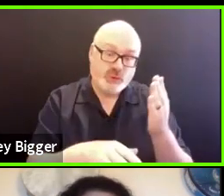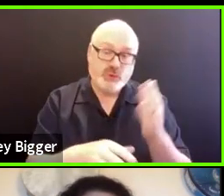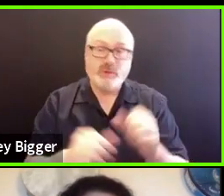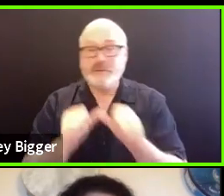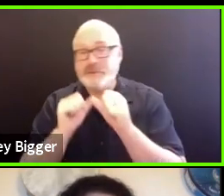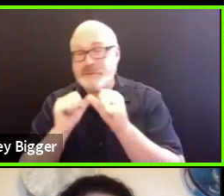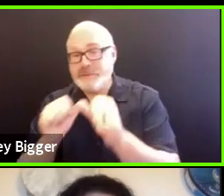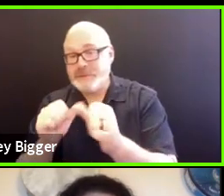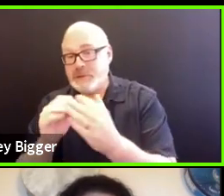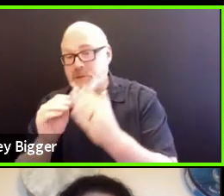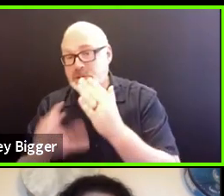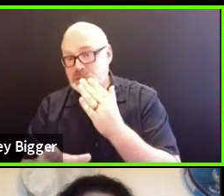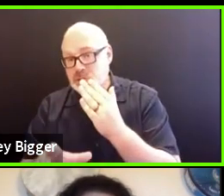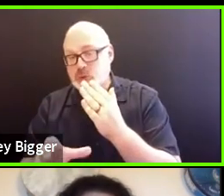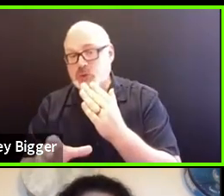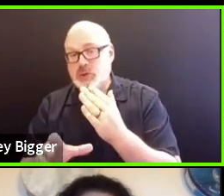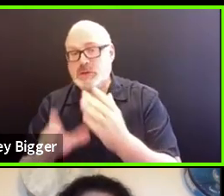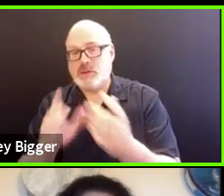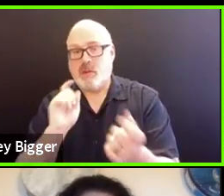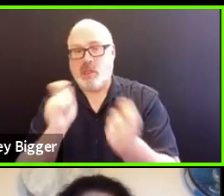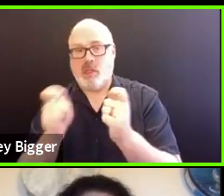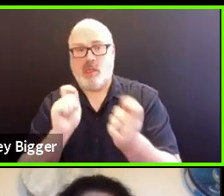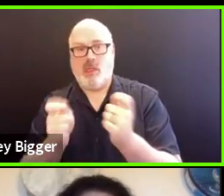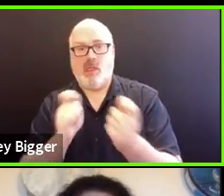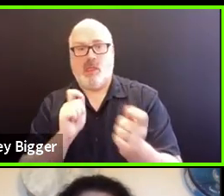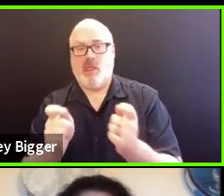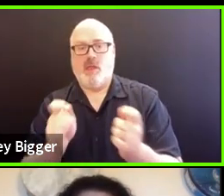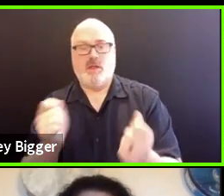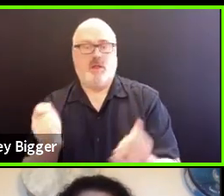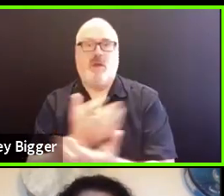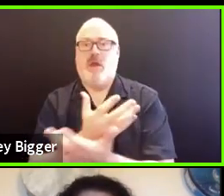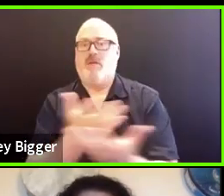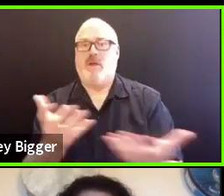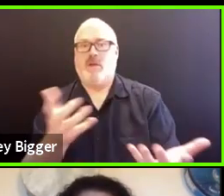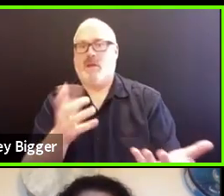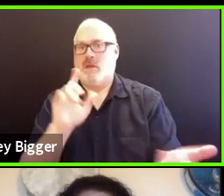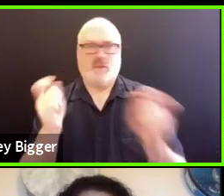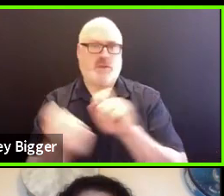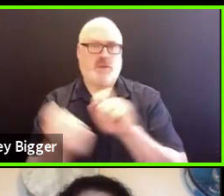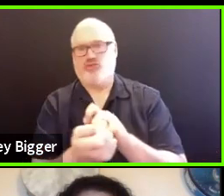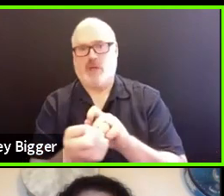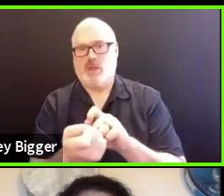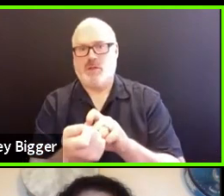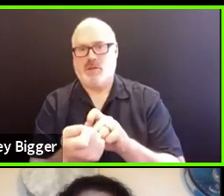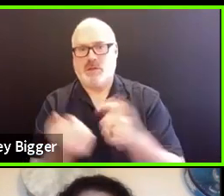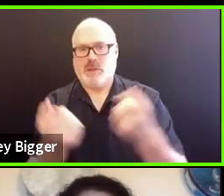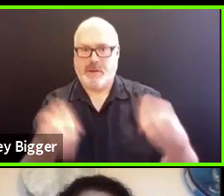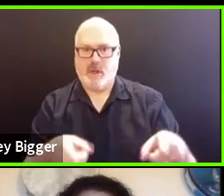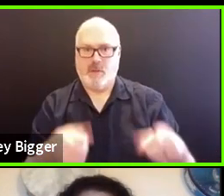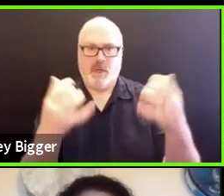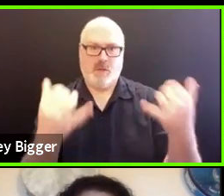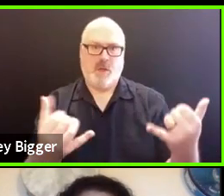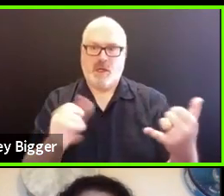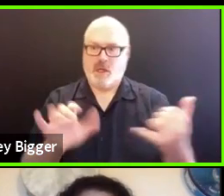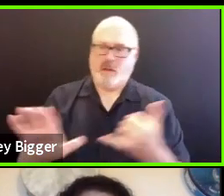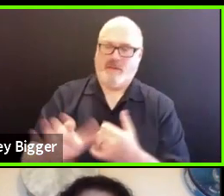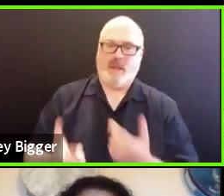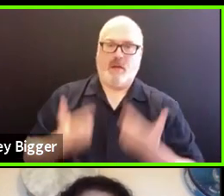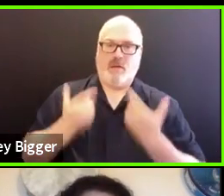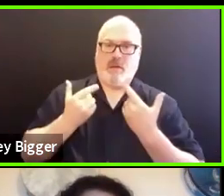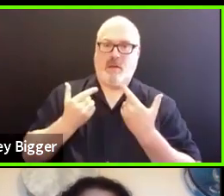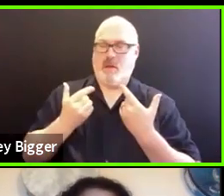continuing students are adapting to all of the significant changes in their lives and